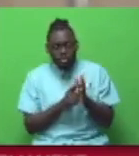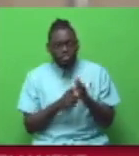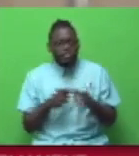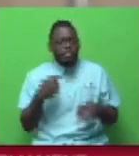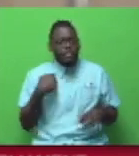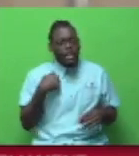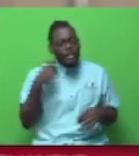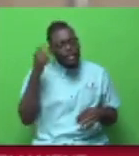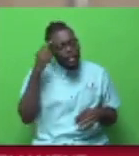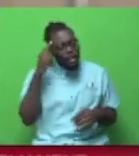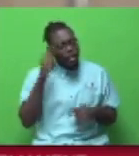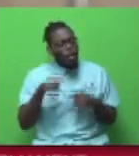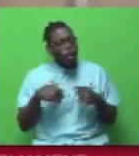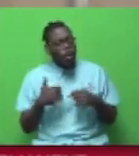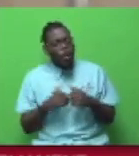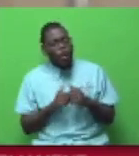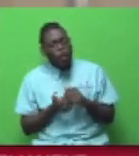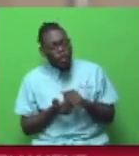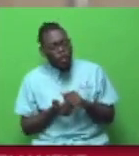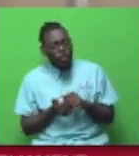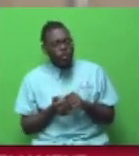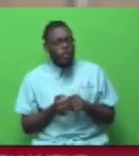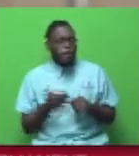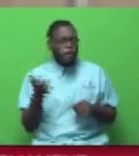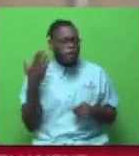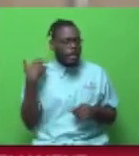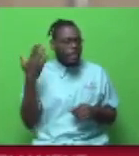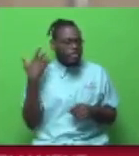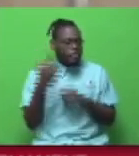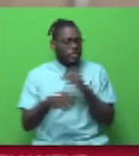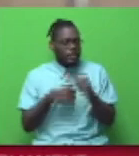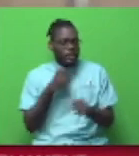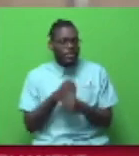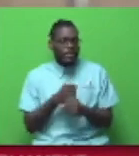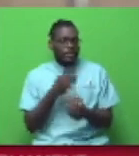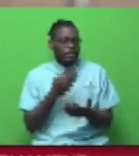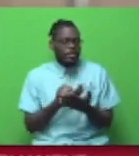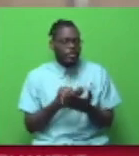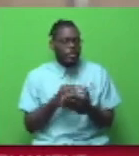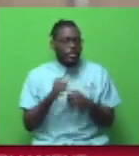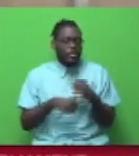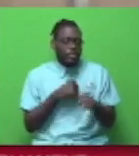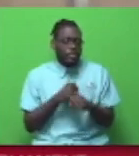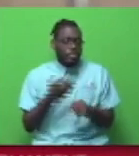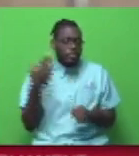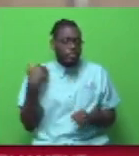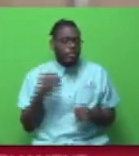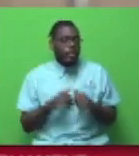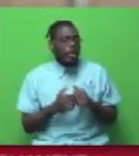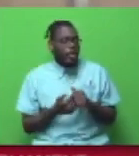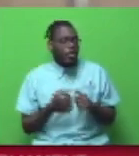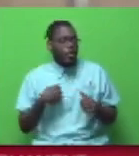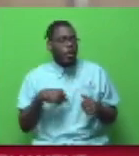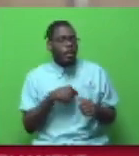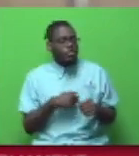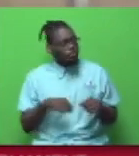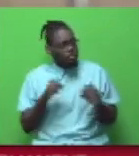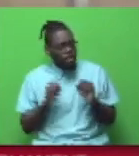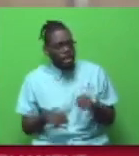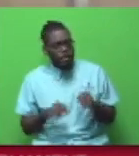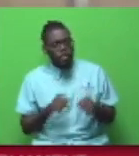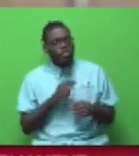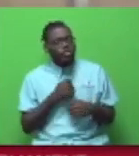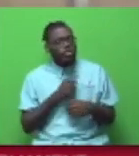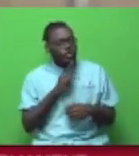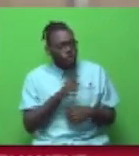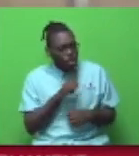years, or within the last fiscal, how we have been able, there to ensure that our economy is